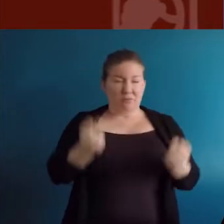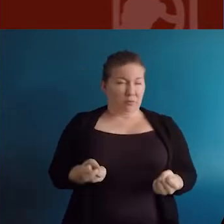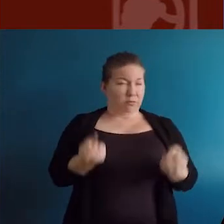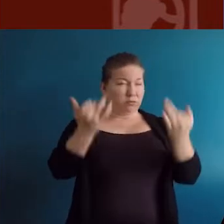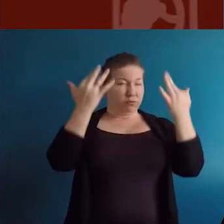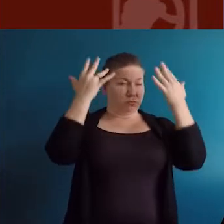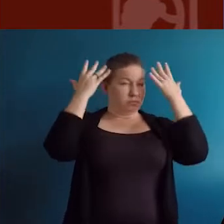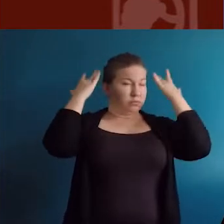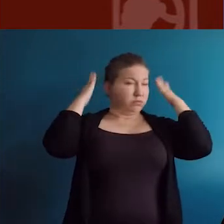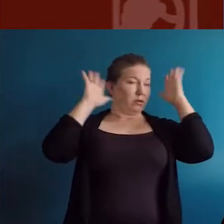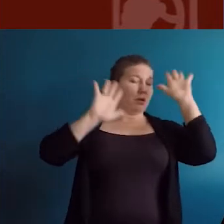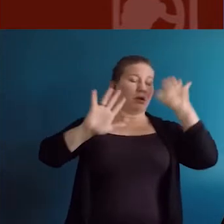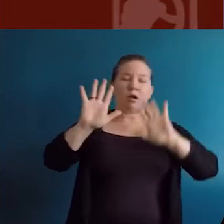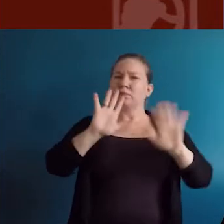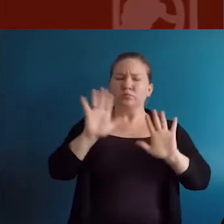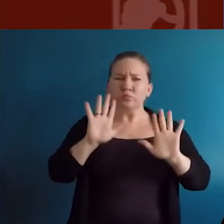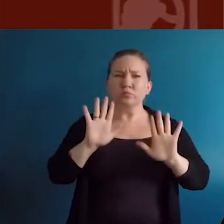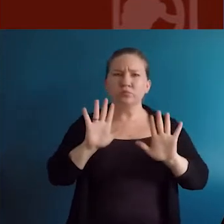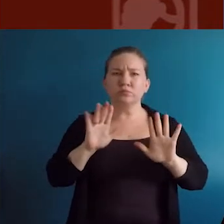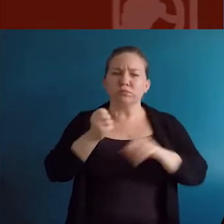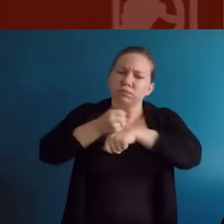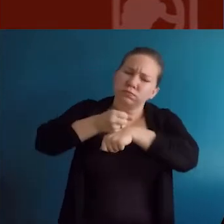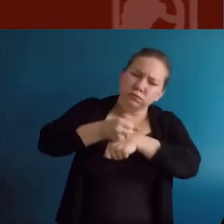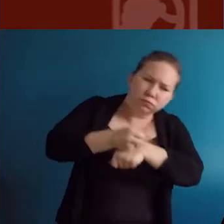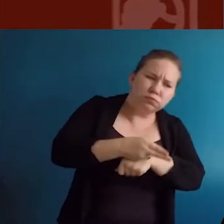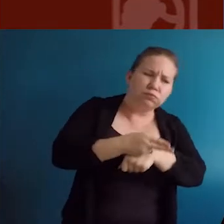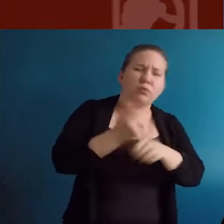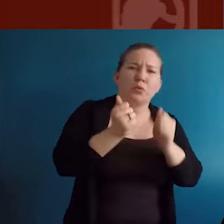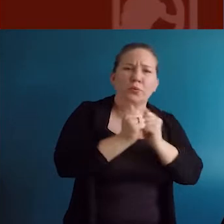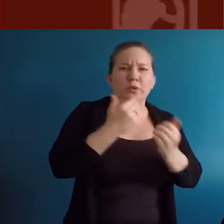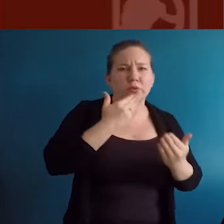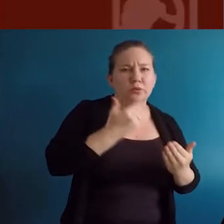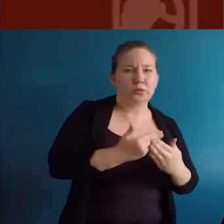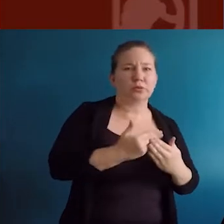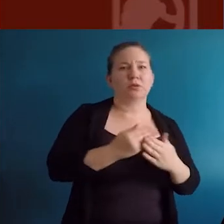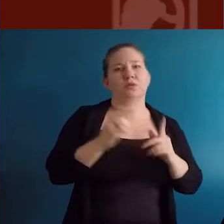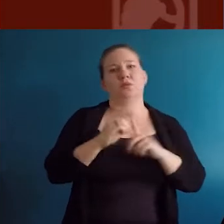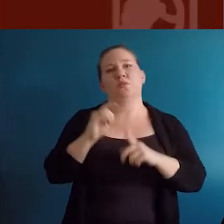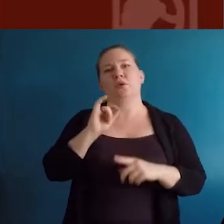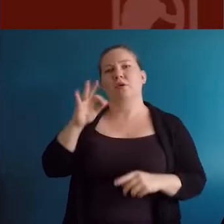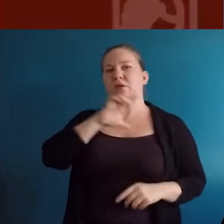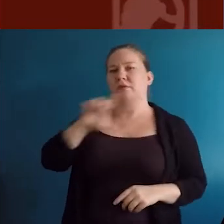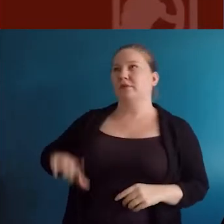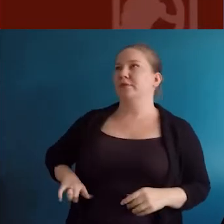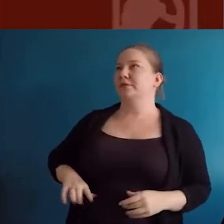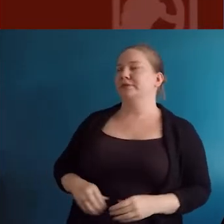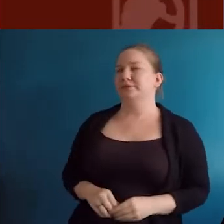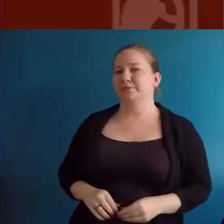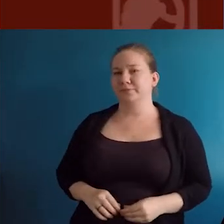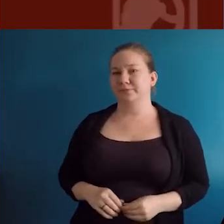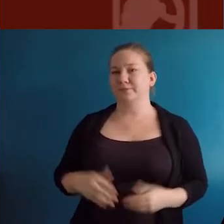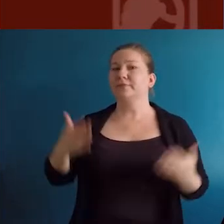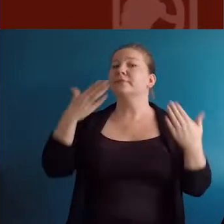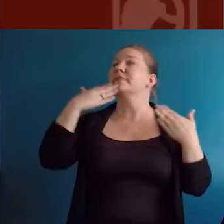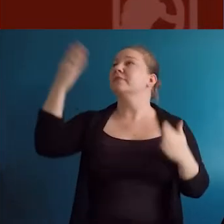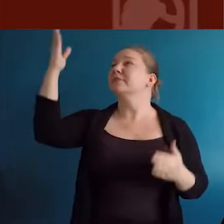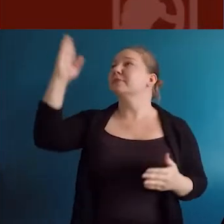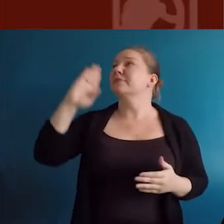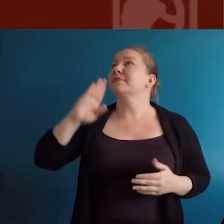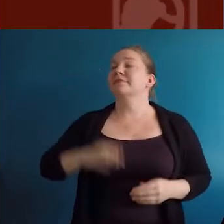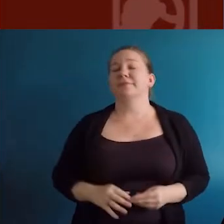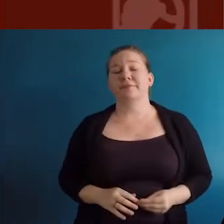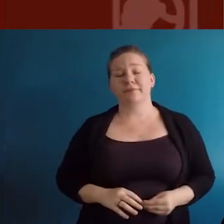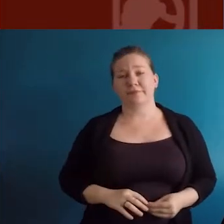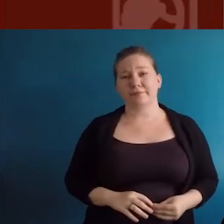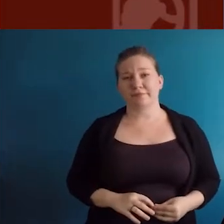by evil, but overcome evil with good. The word of the Lord. Thanks be